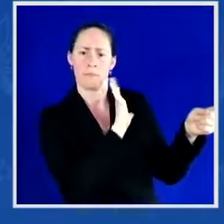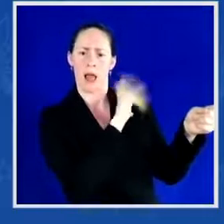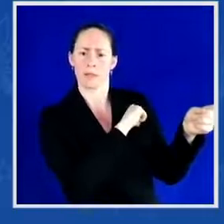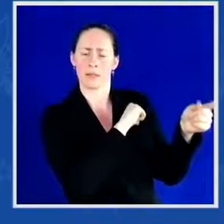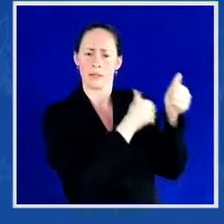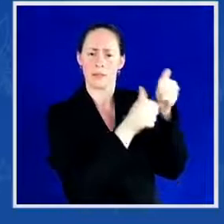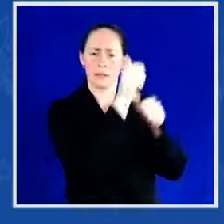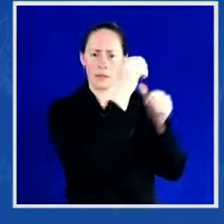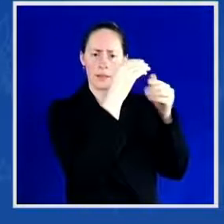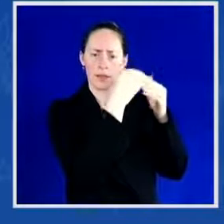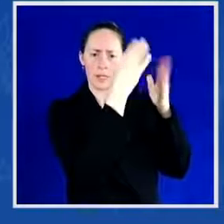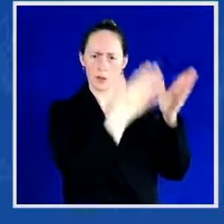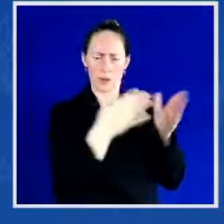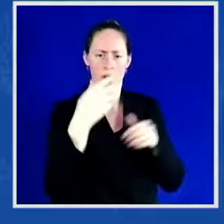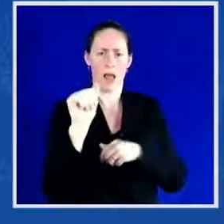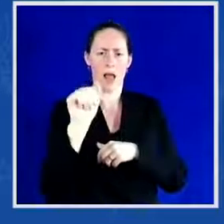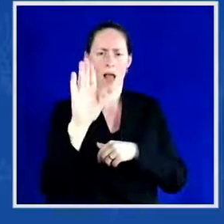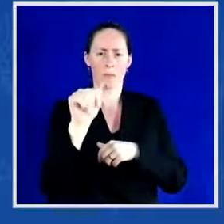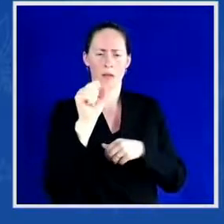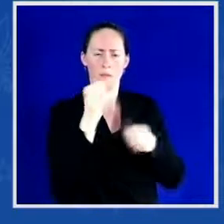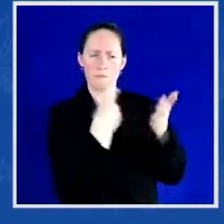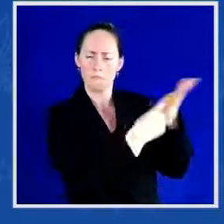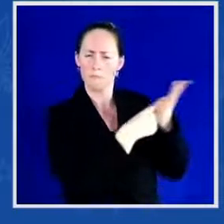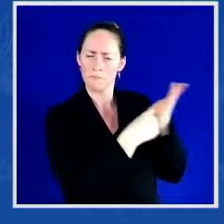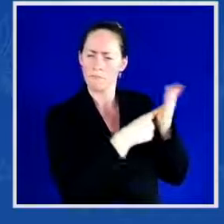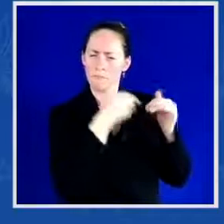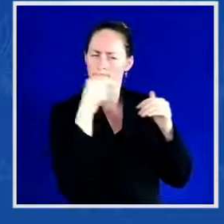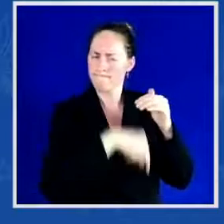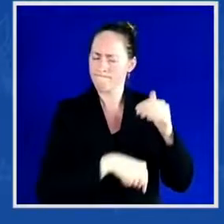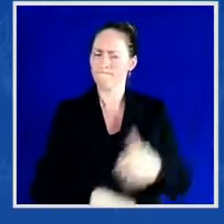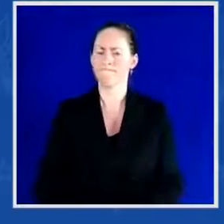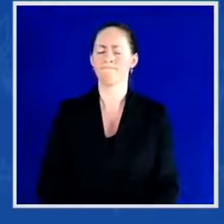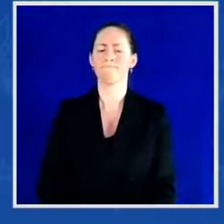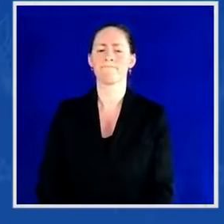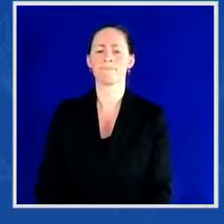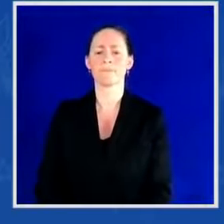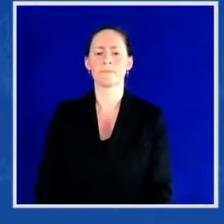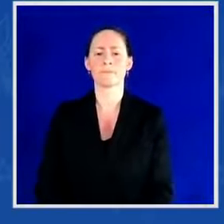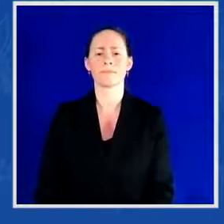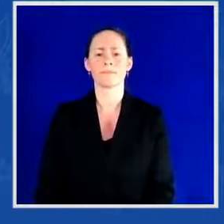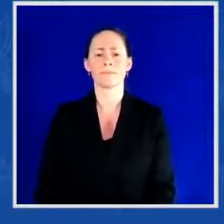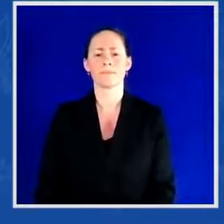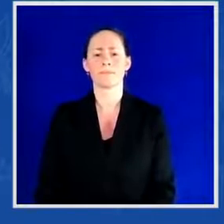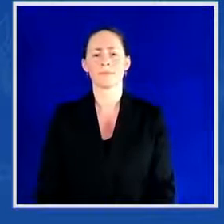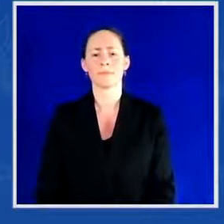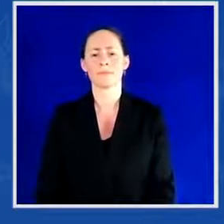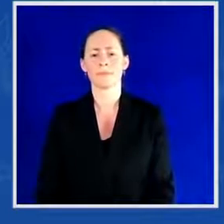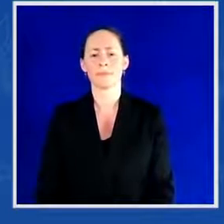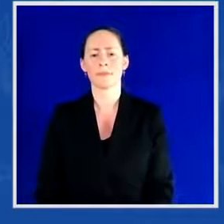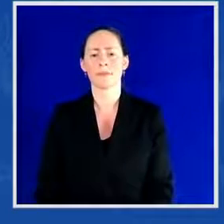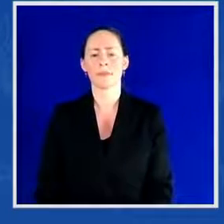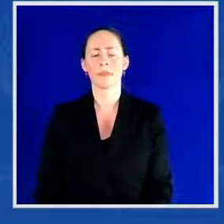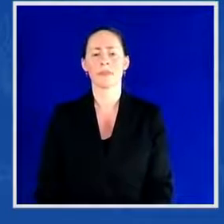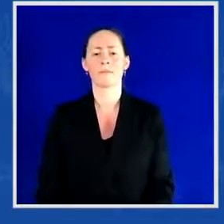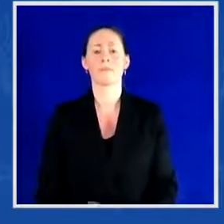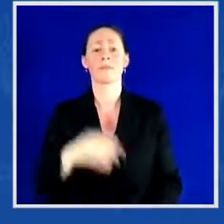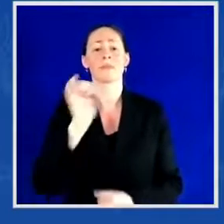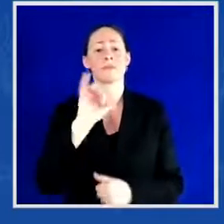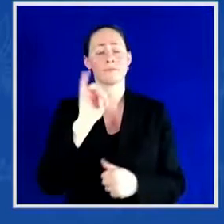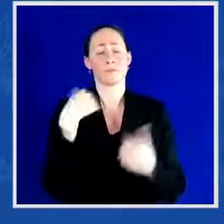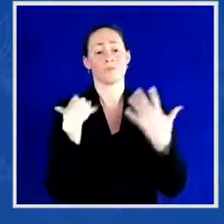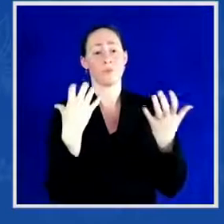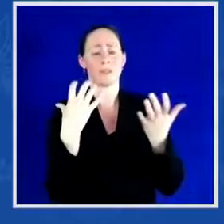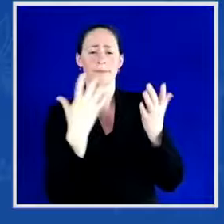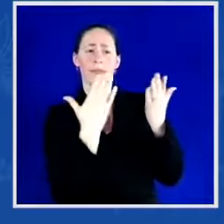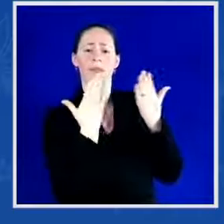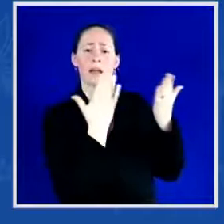the Secretary of State, the Secretary of Defense, our National Security Advisor, and everyone on our team for their incredible efforts to bring this outcome